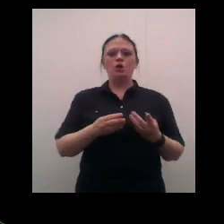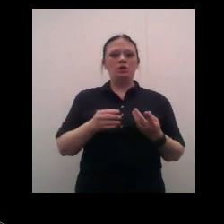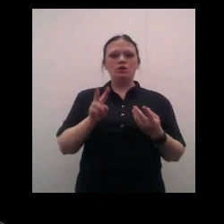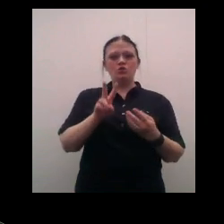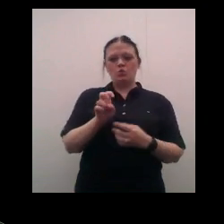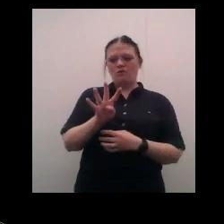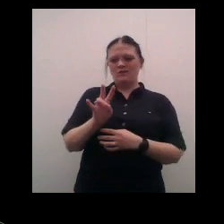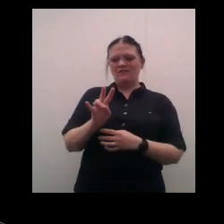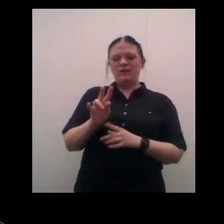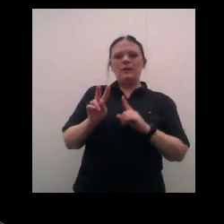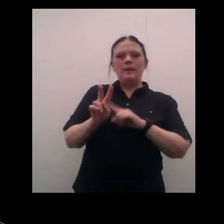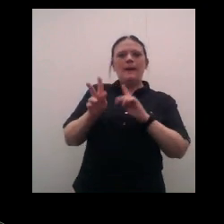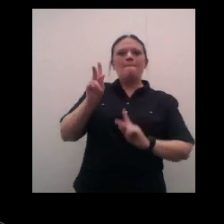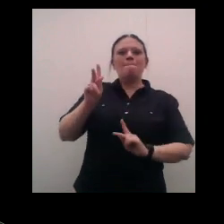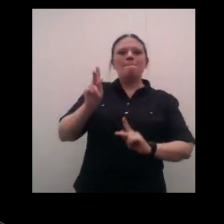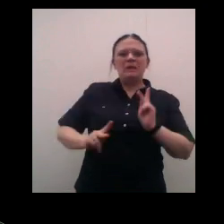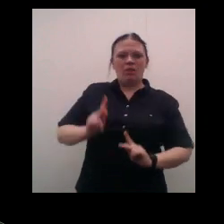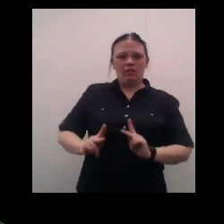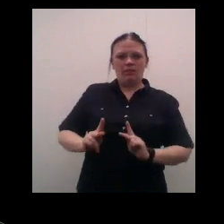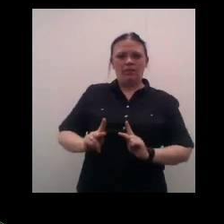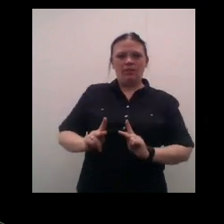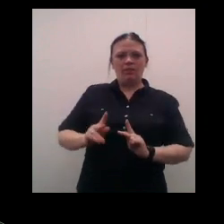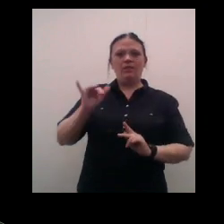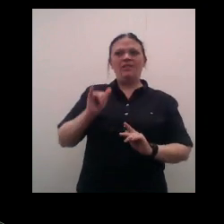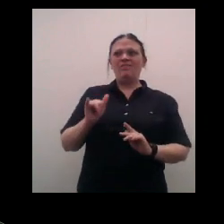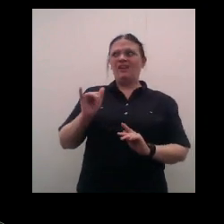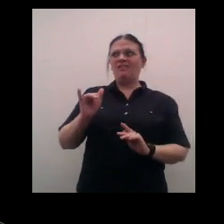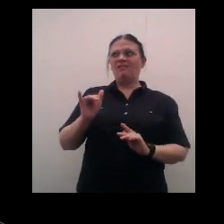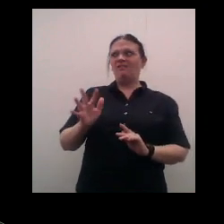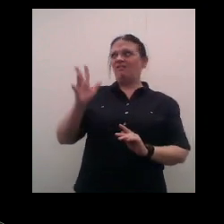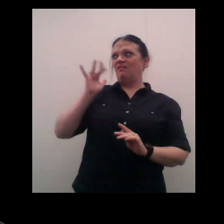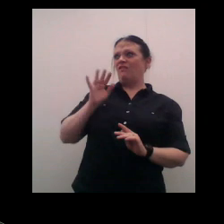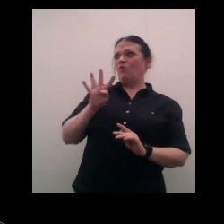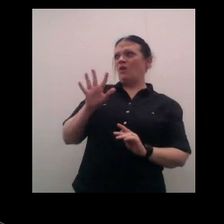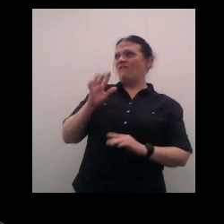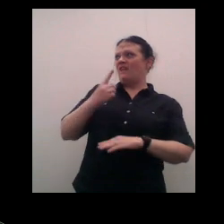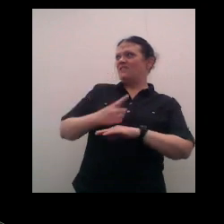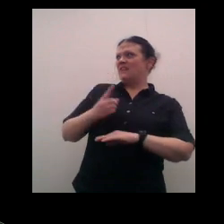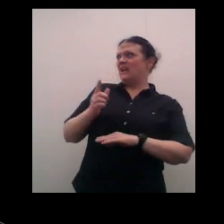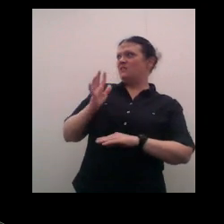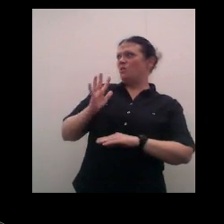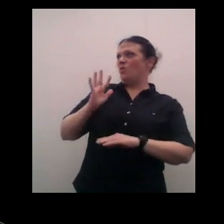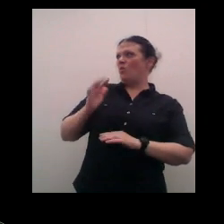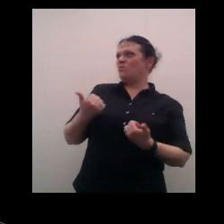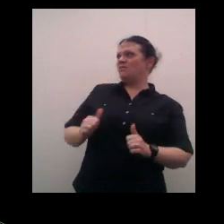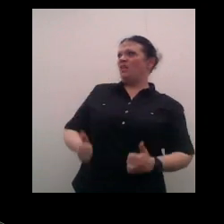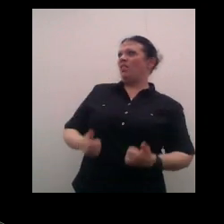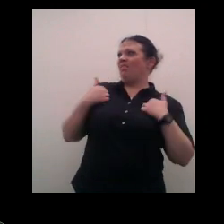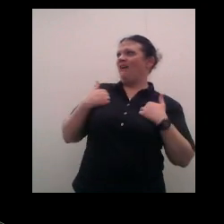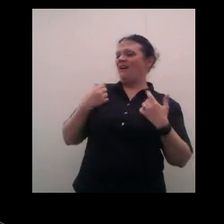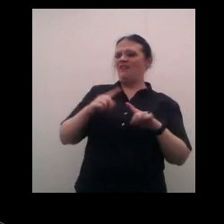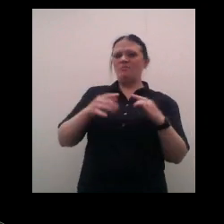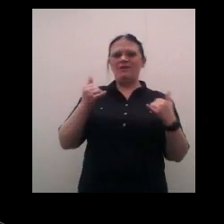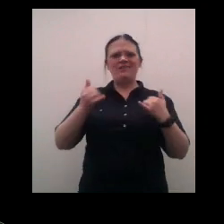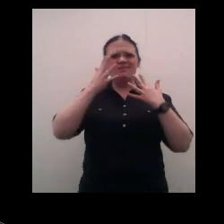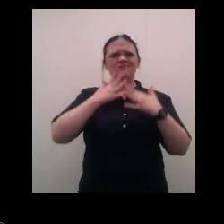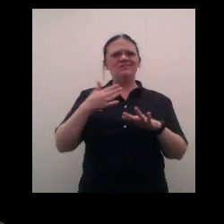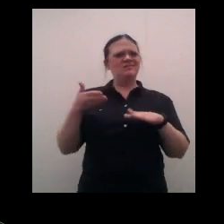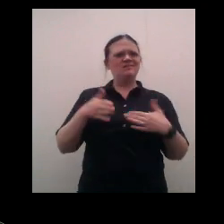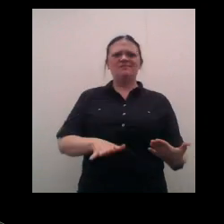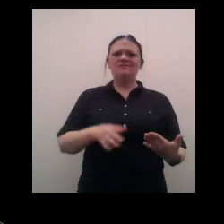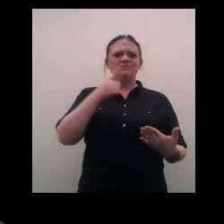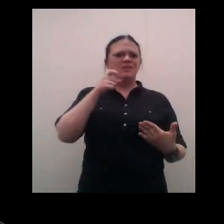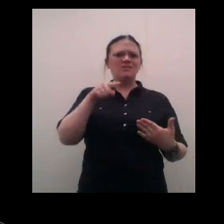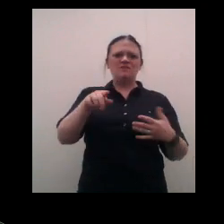247 people who were alive basically 45 days ago, but unfortunately are now deceased as a result of the COVID-19